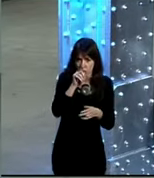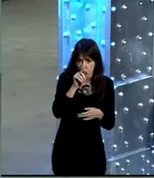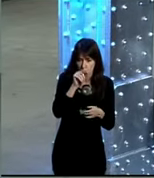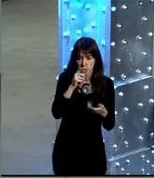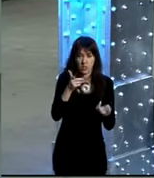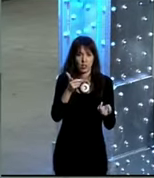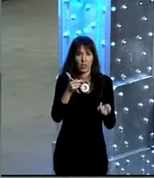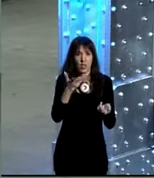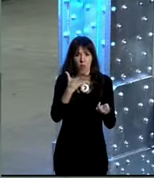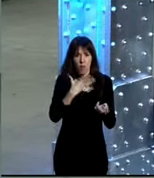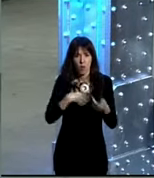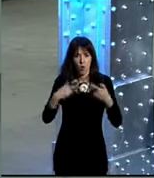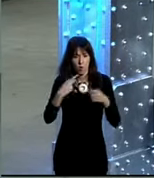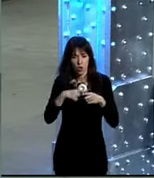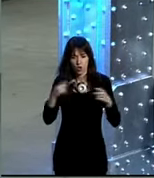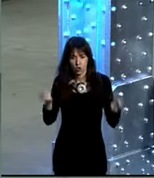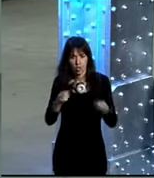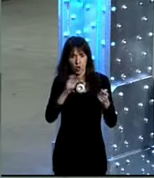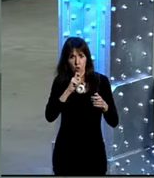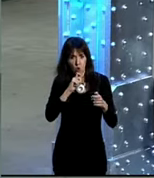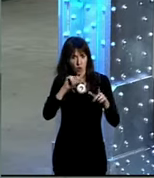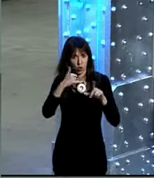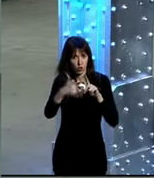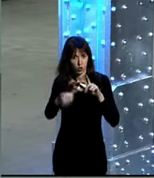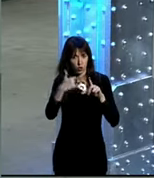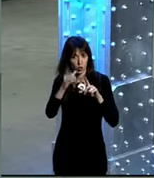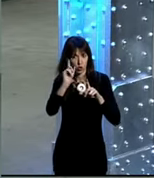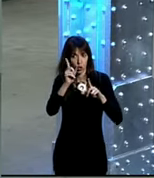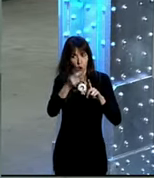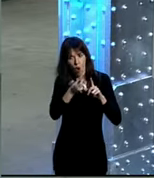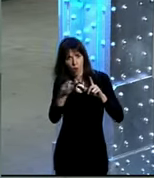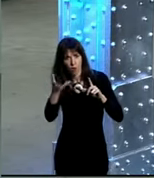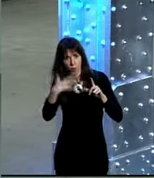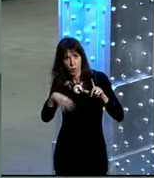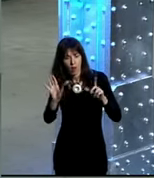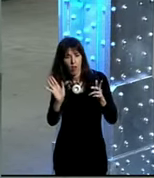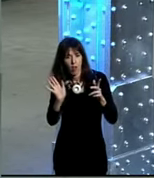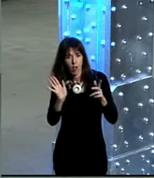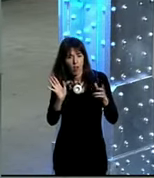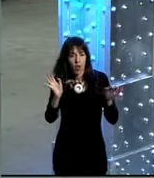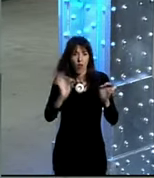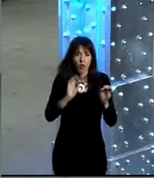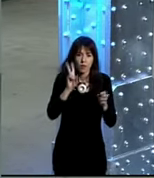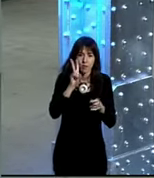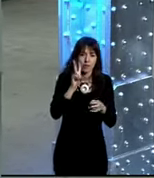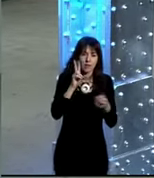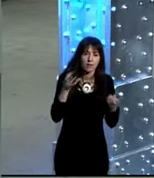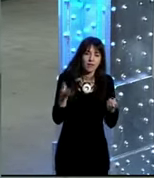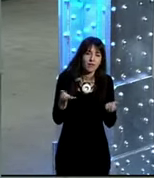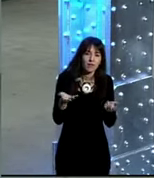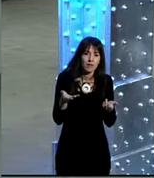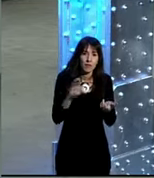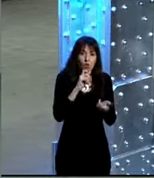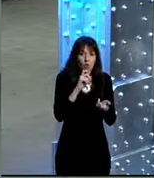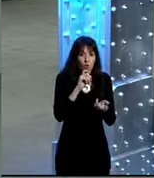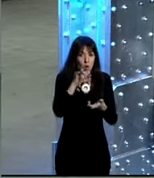Vimeo? Do we think that we would reach people best by instigating a physical alternate reality game in a set location? Or